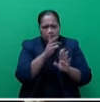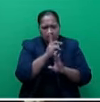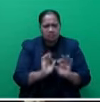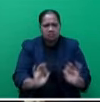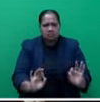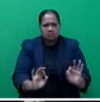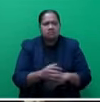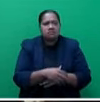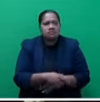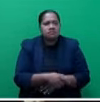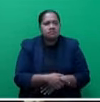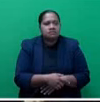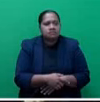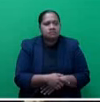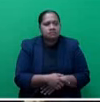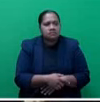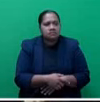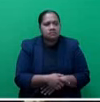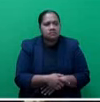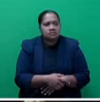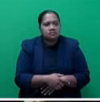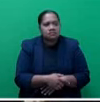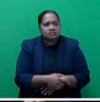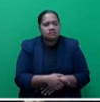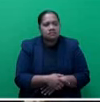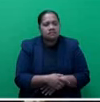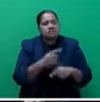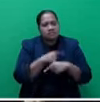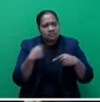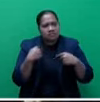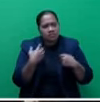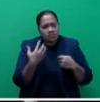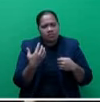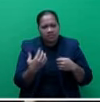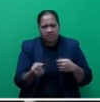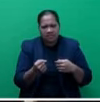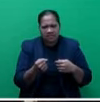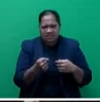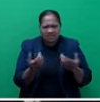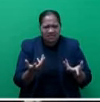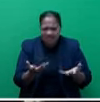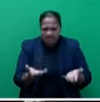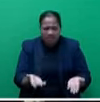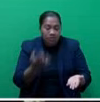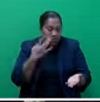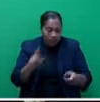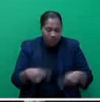I mean, we have a pointless 1 hour debate after all this, and the